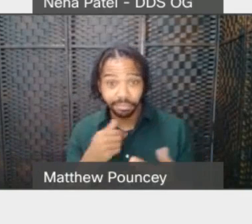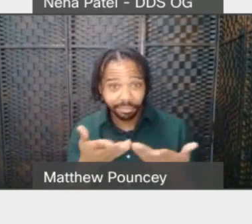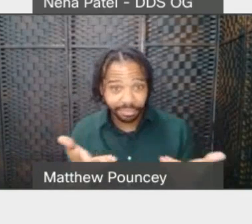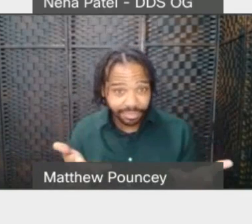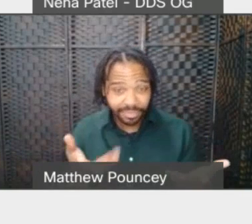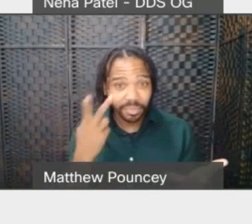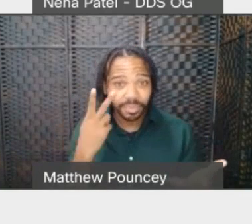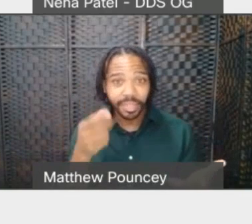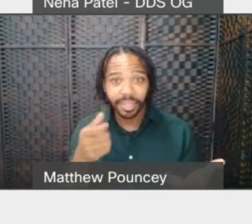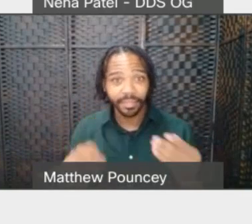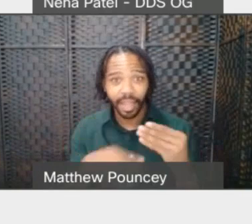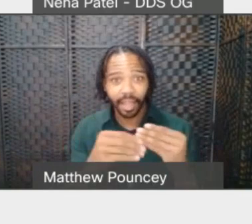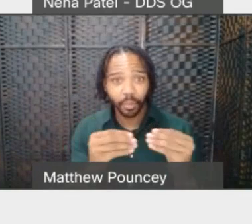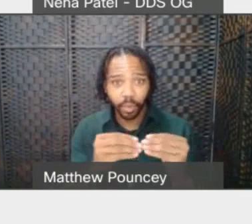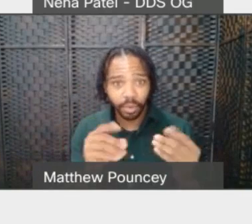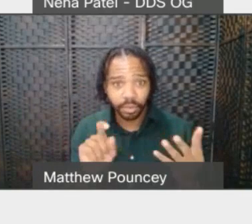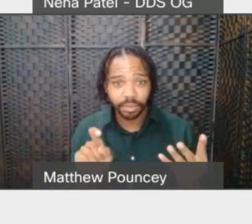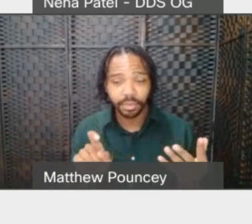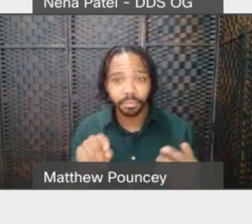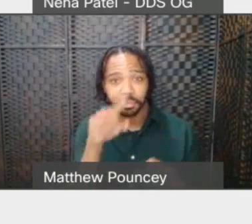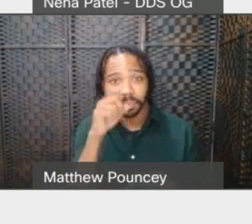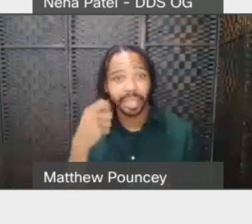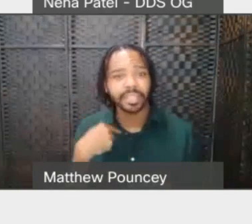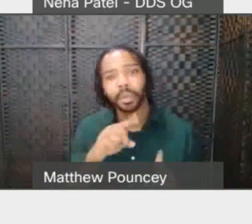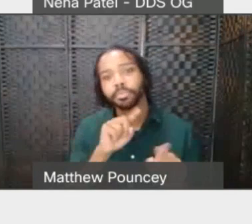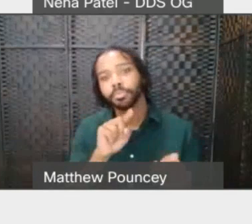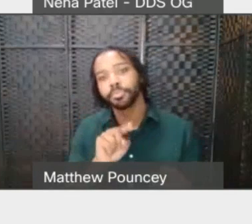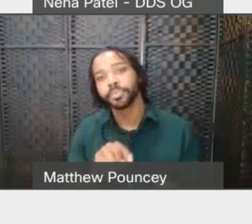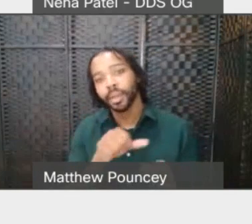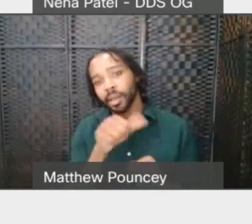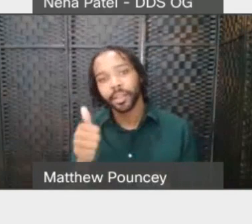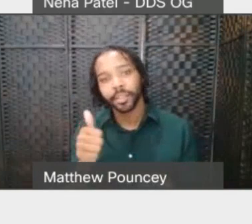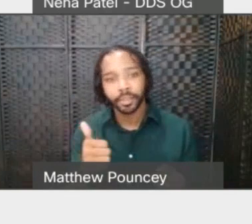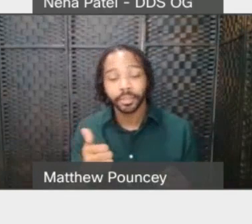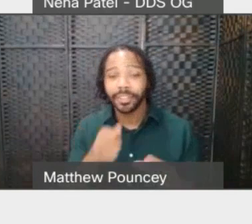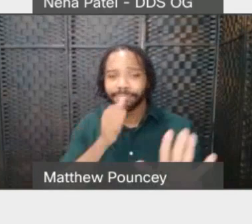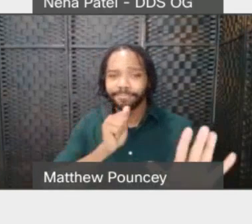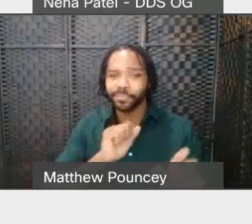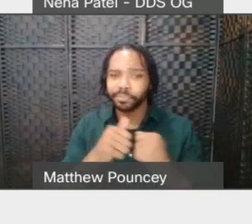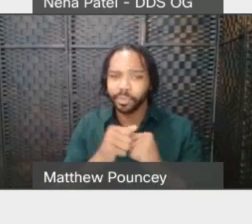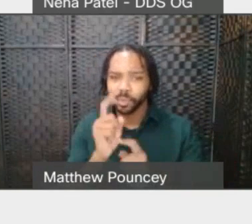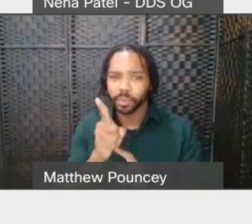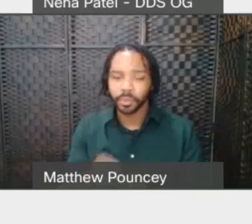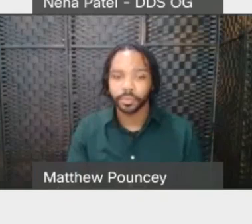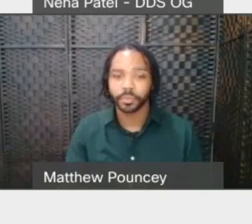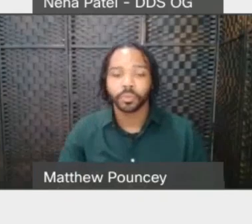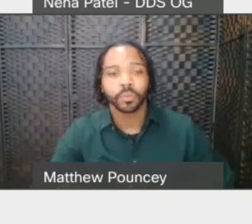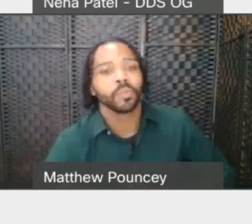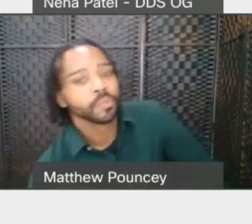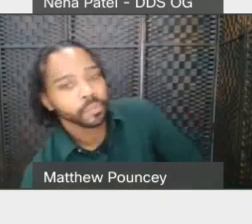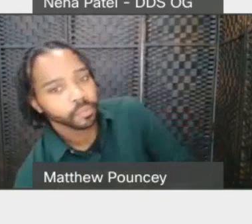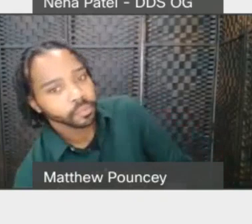I'm about to read off some other answers, and bear with me one more second. So this